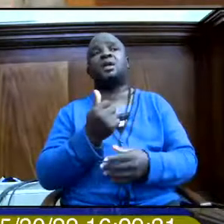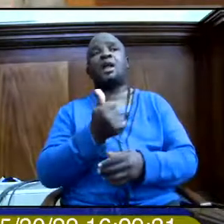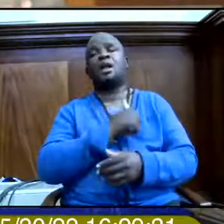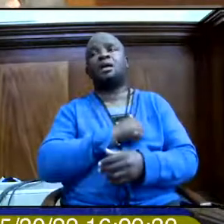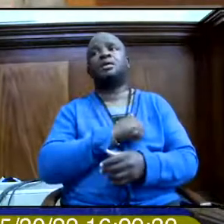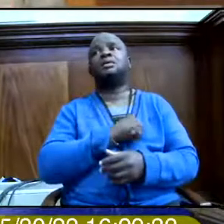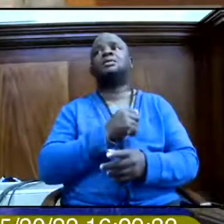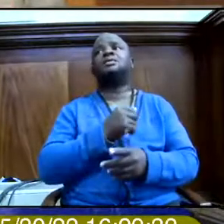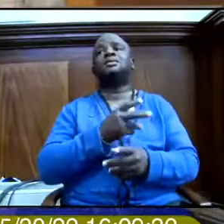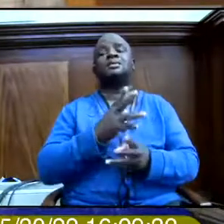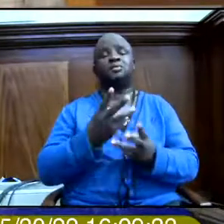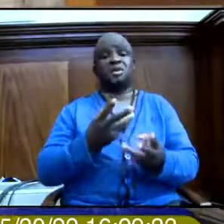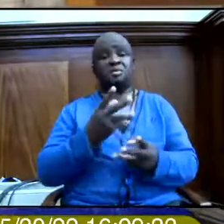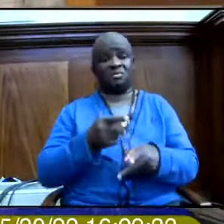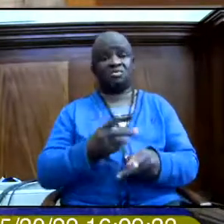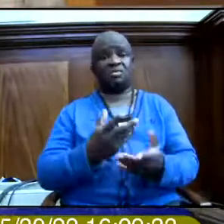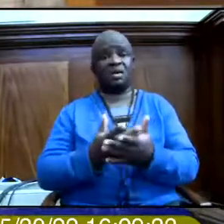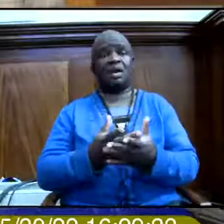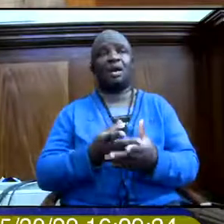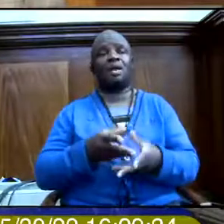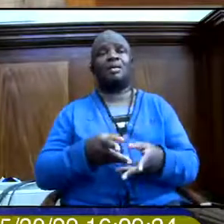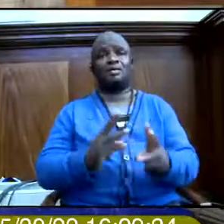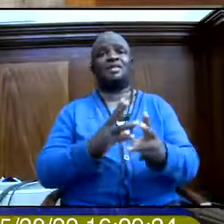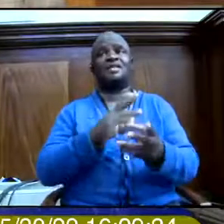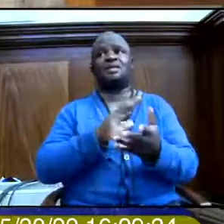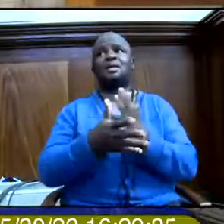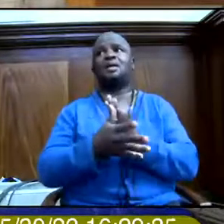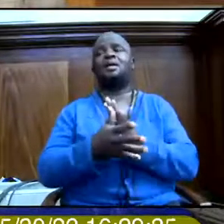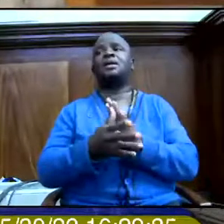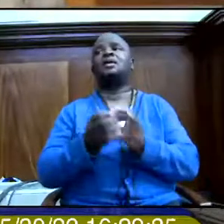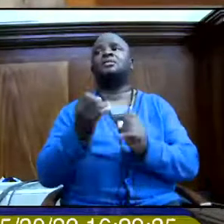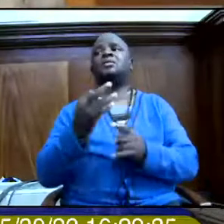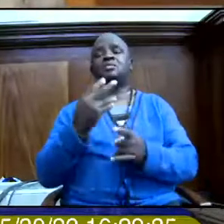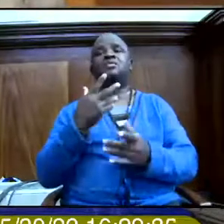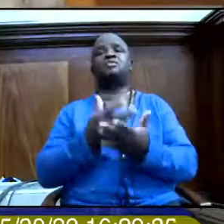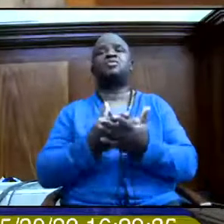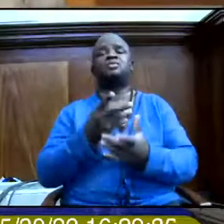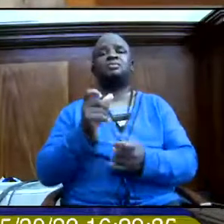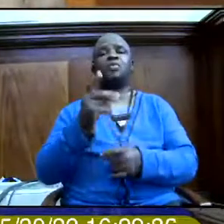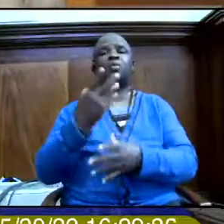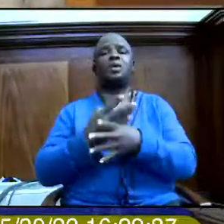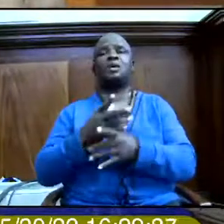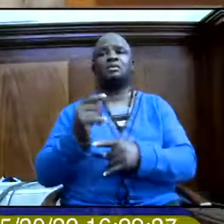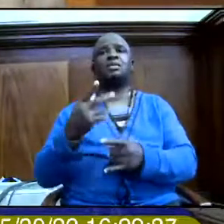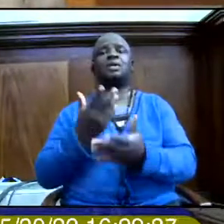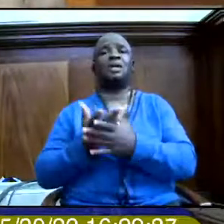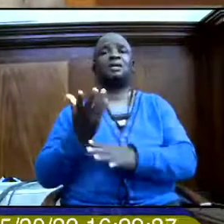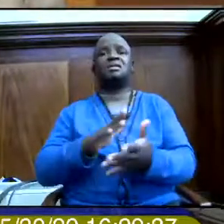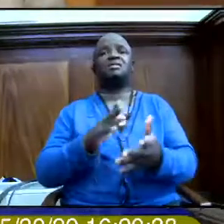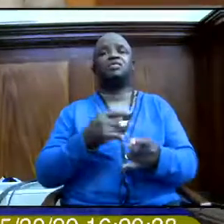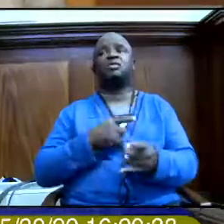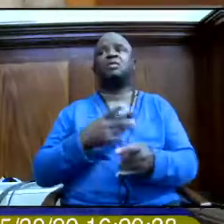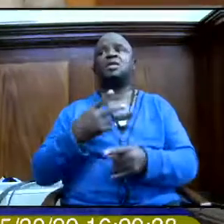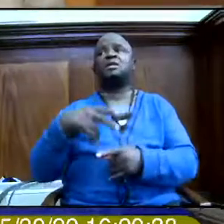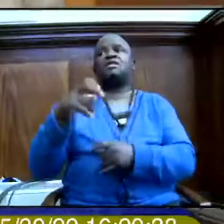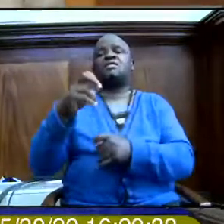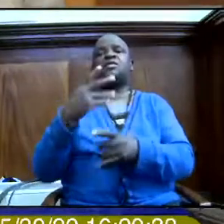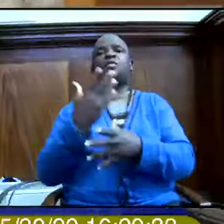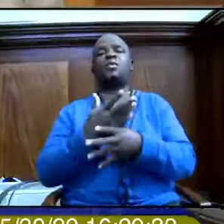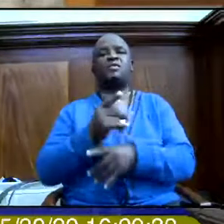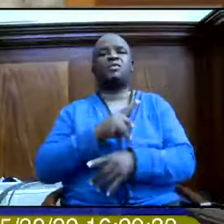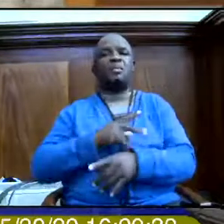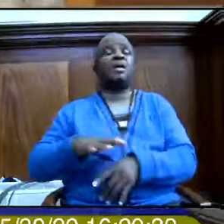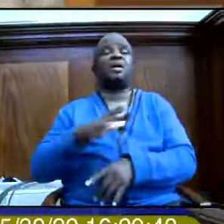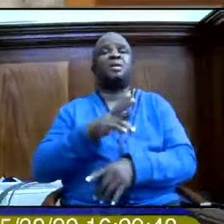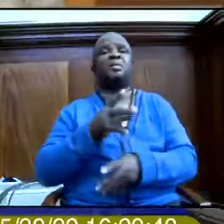damaged by the road at west you might even die as a worker commuting to work because of the state of our